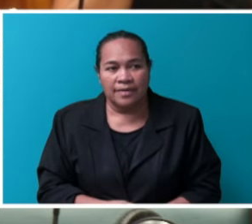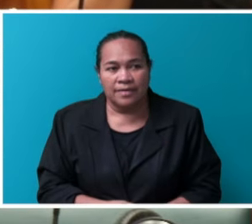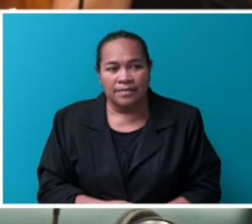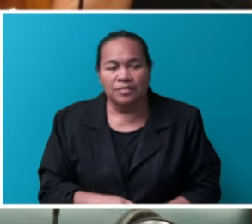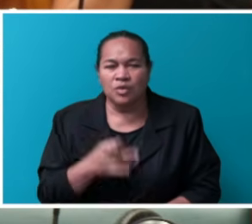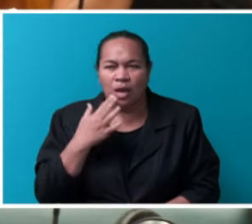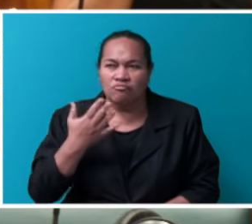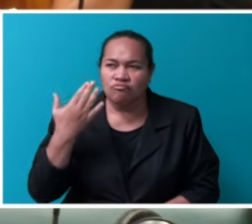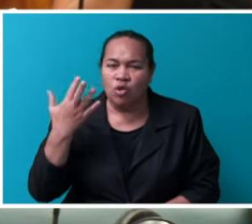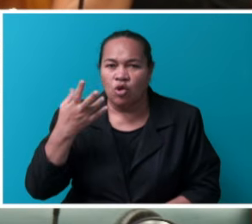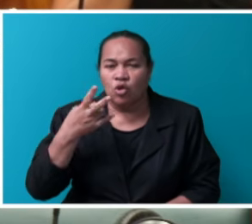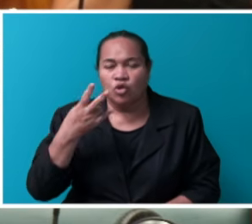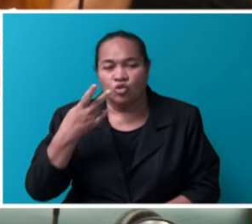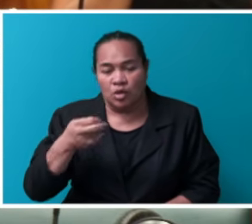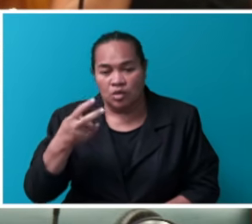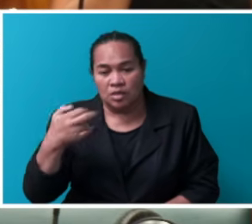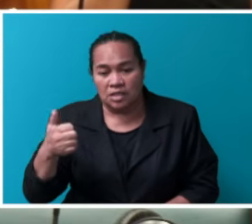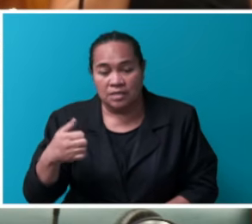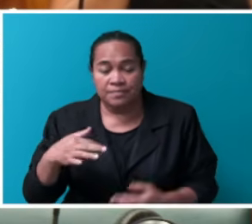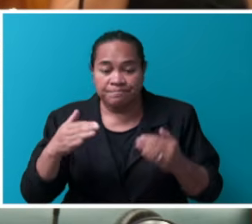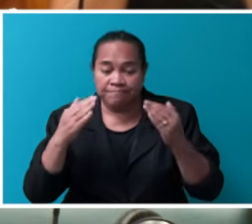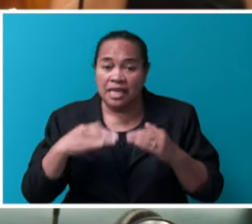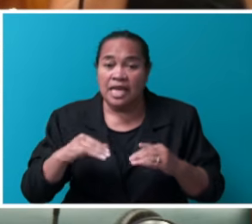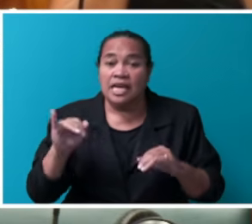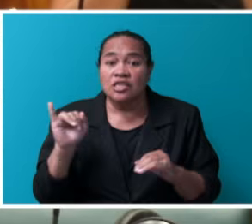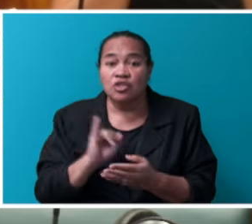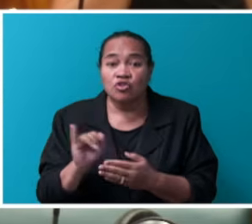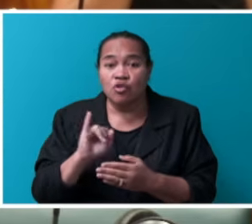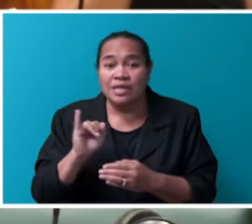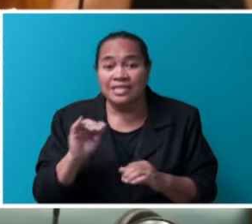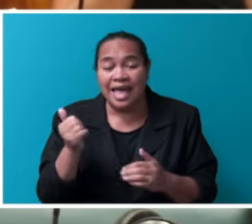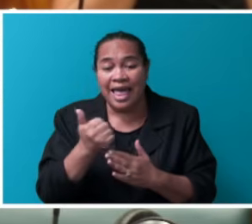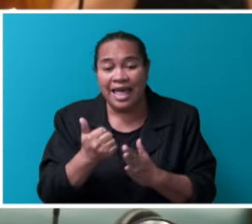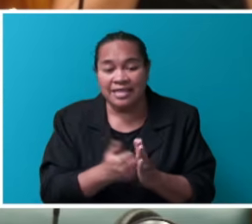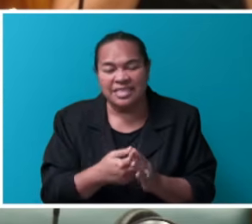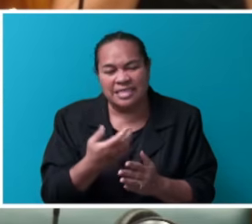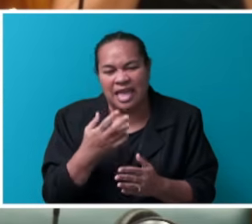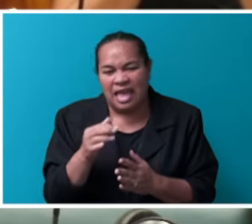2026. The Insurance Act is about 25 years old.